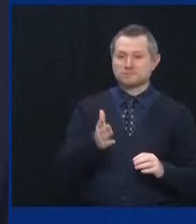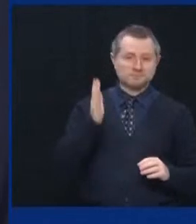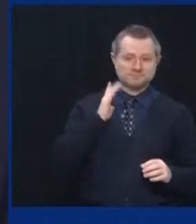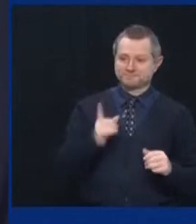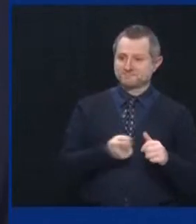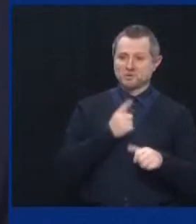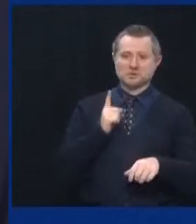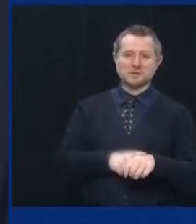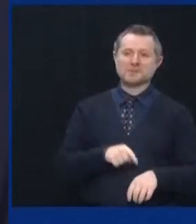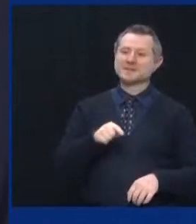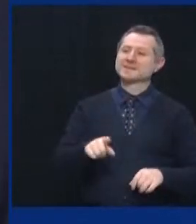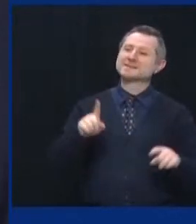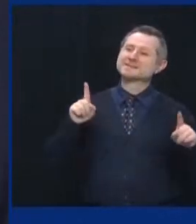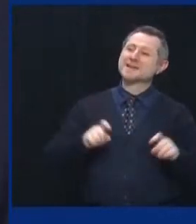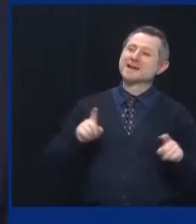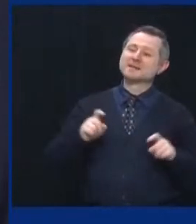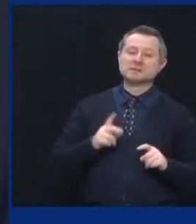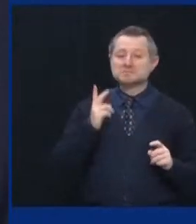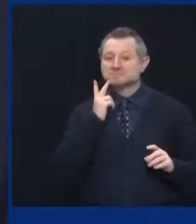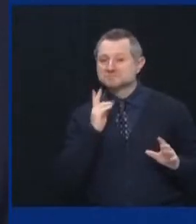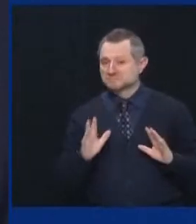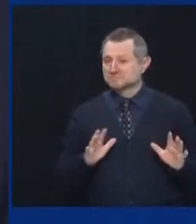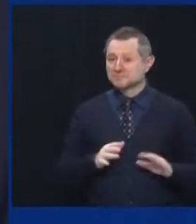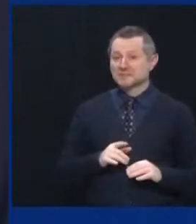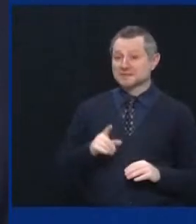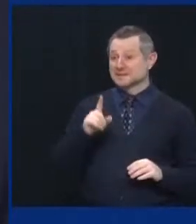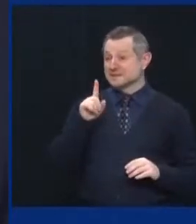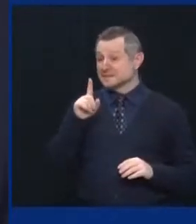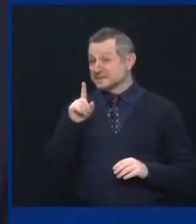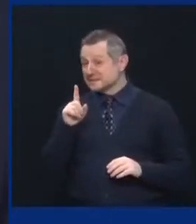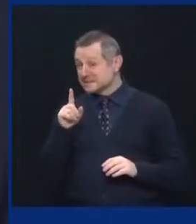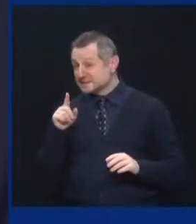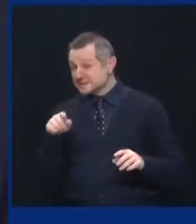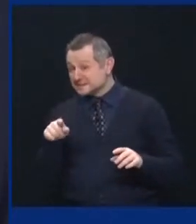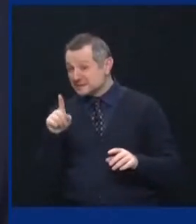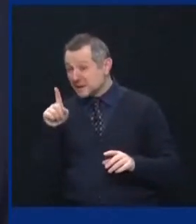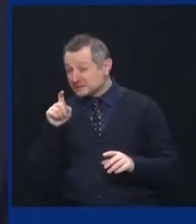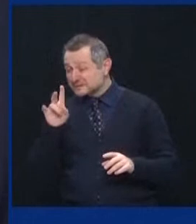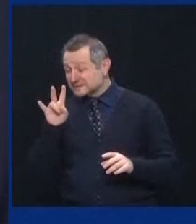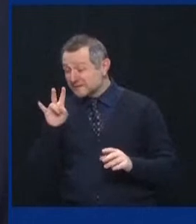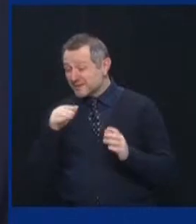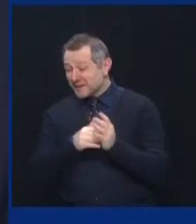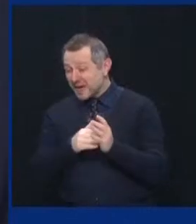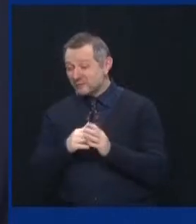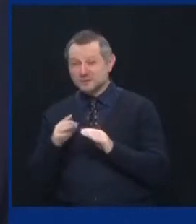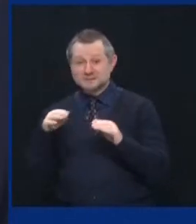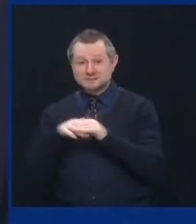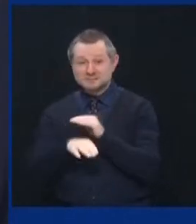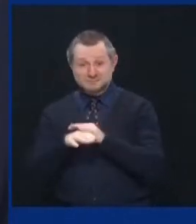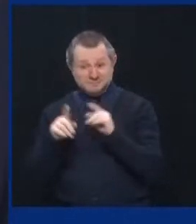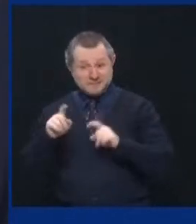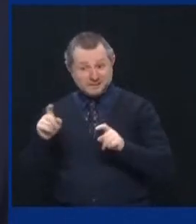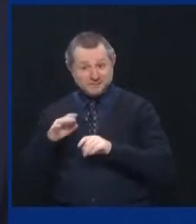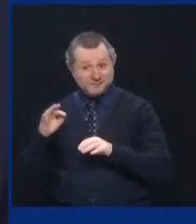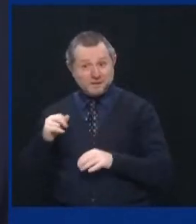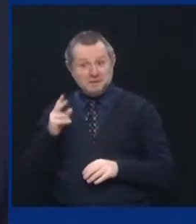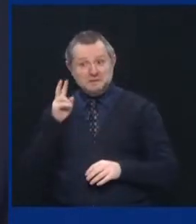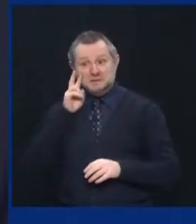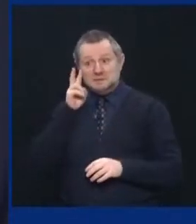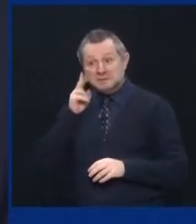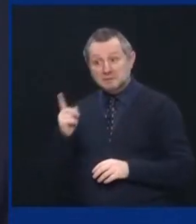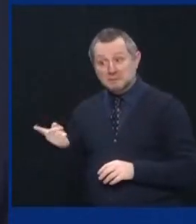pilot. We have to test 7,000 people. Let's see how it works. Let's see how compliance works at the